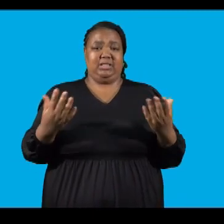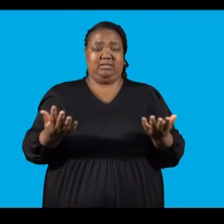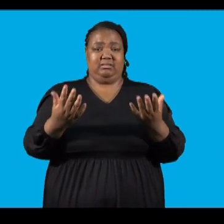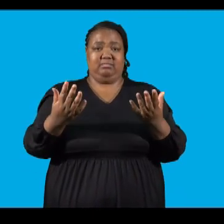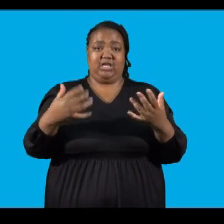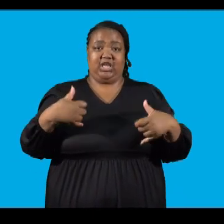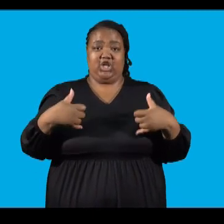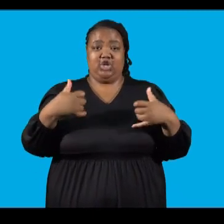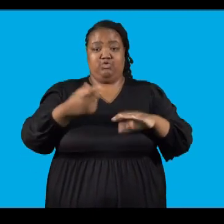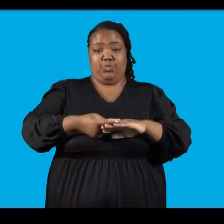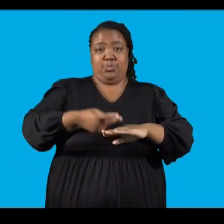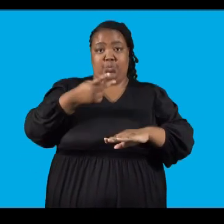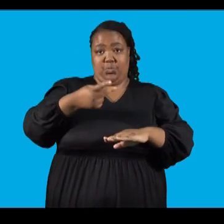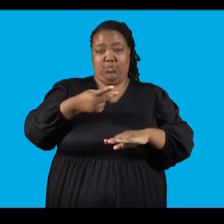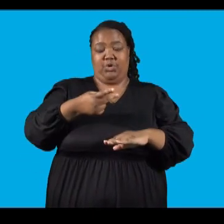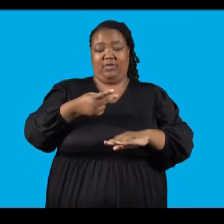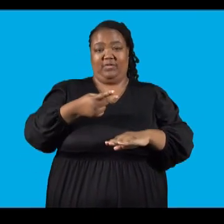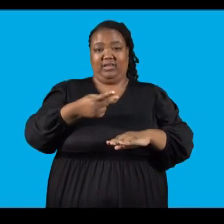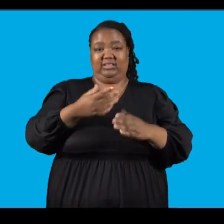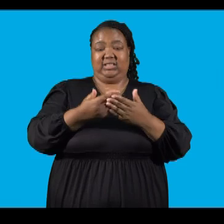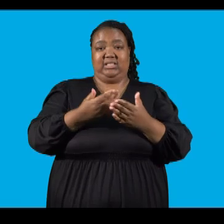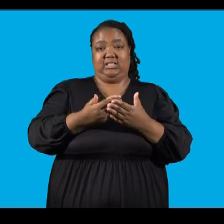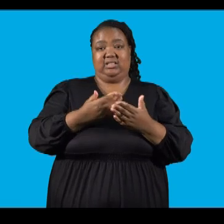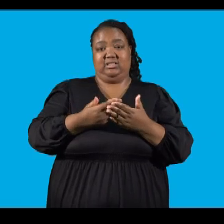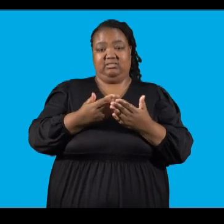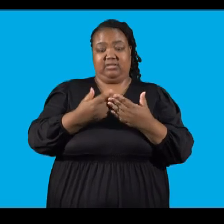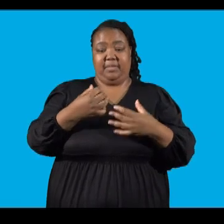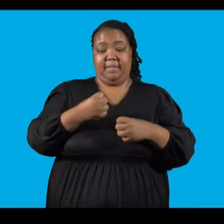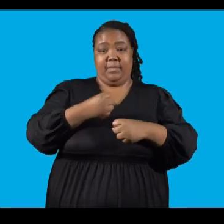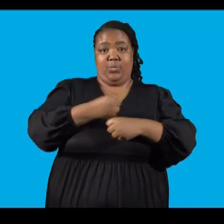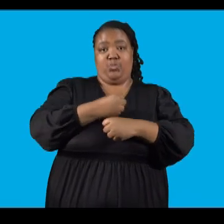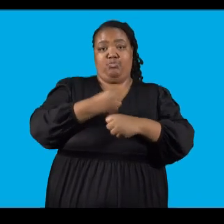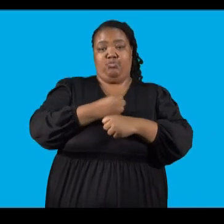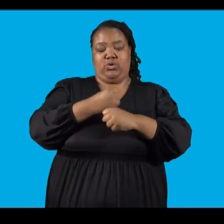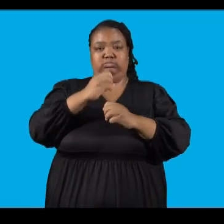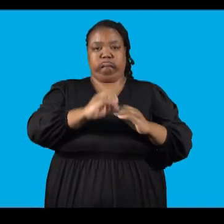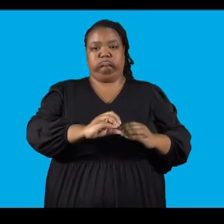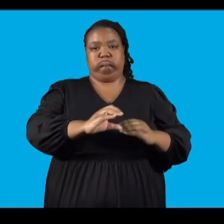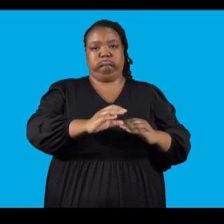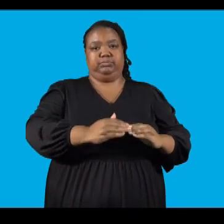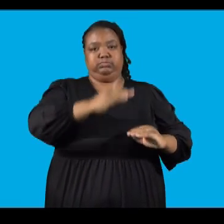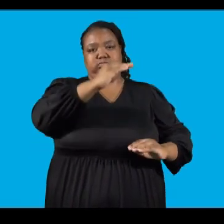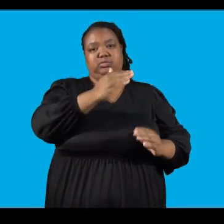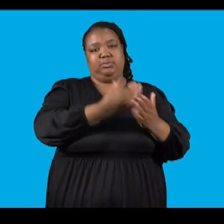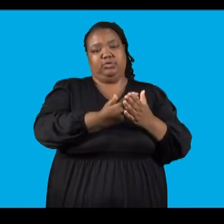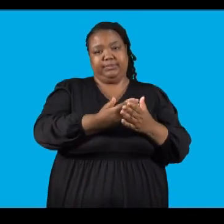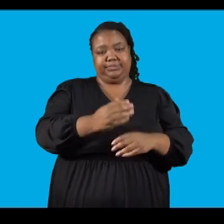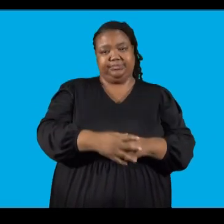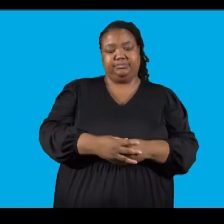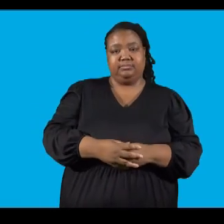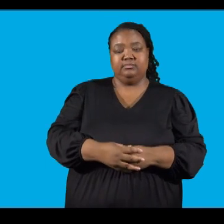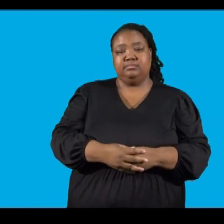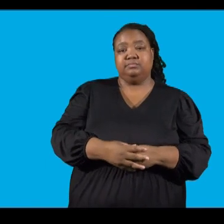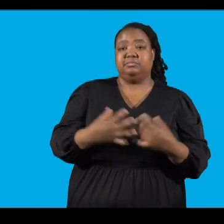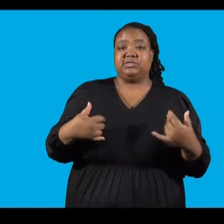Businesses may temporarily enjoy high profits, which may increase the supply of the product. So businesses here are